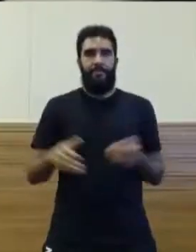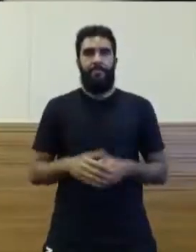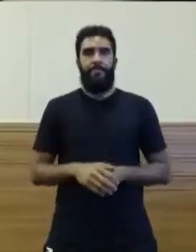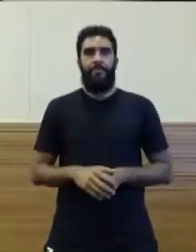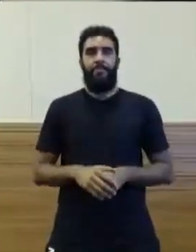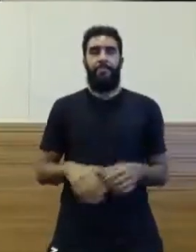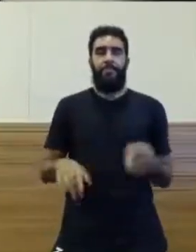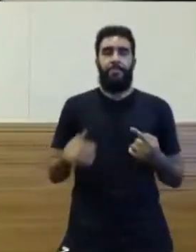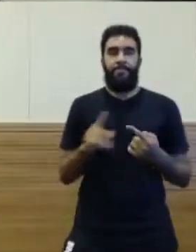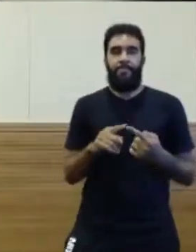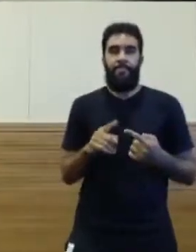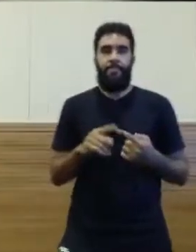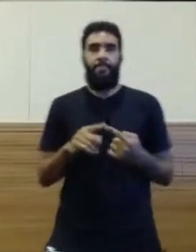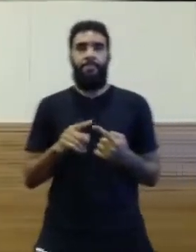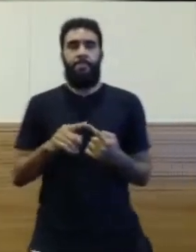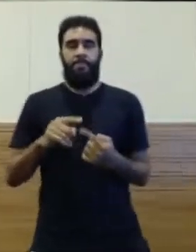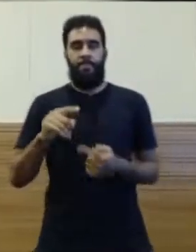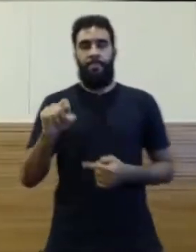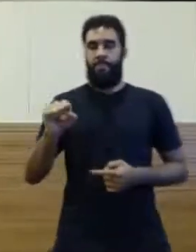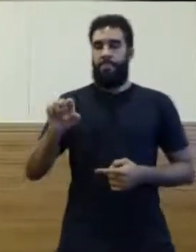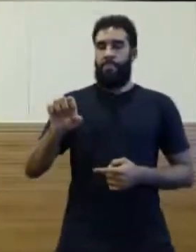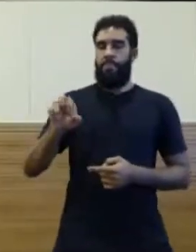of questions. One